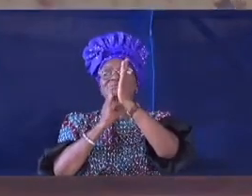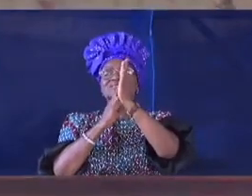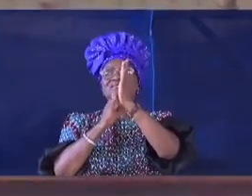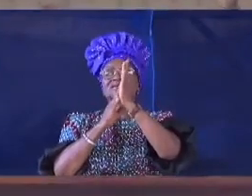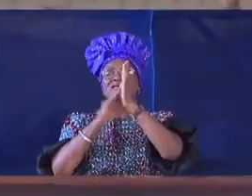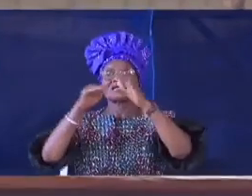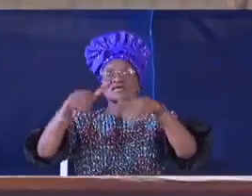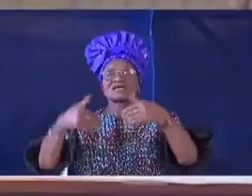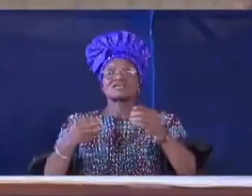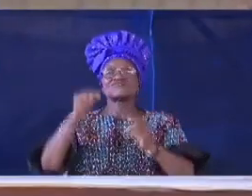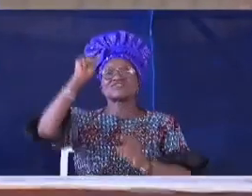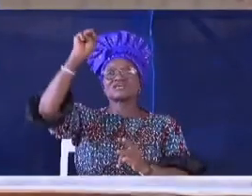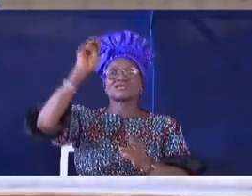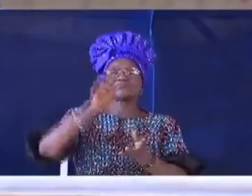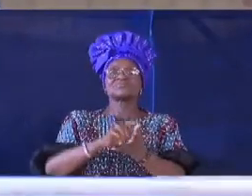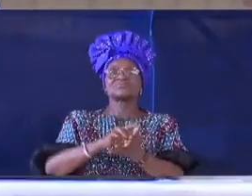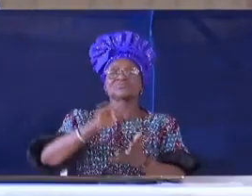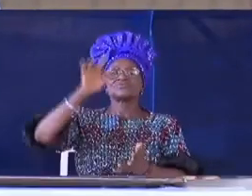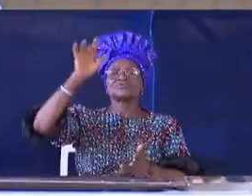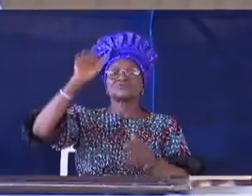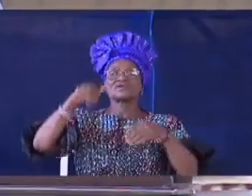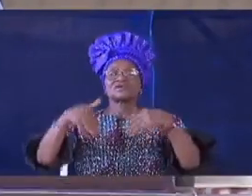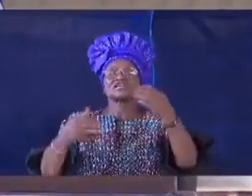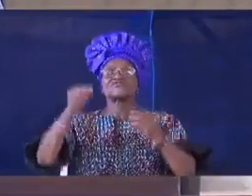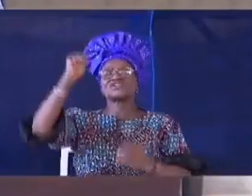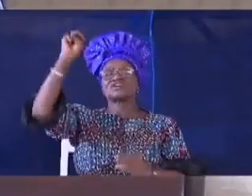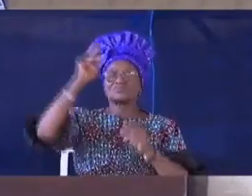Give Him glory, give Him honor.